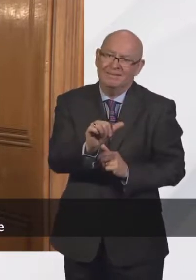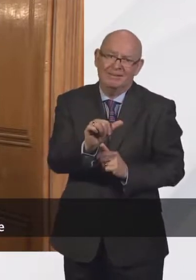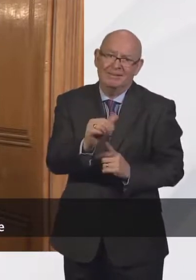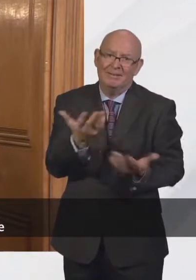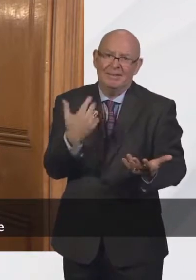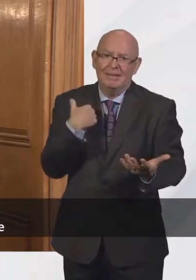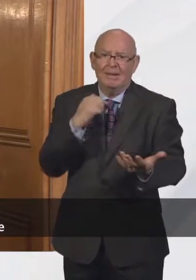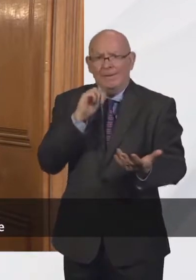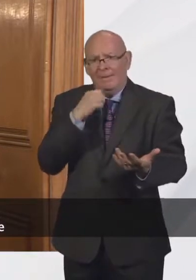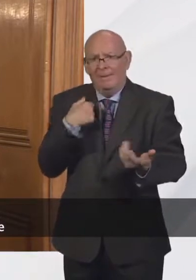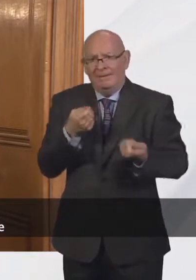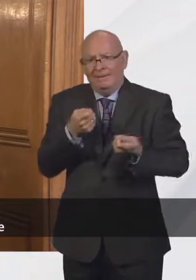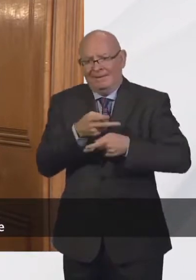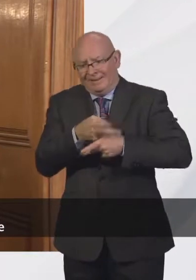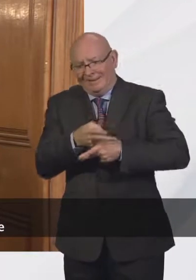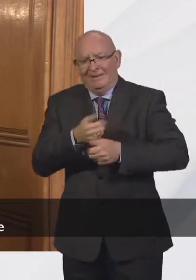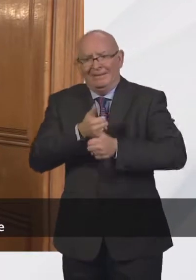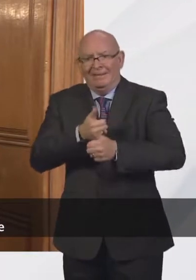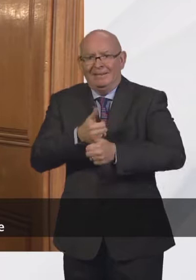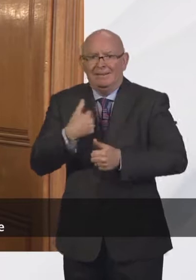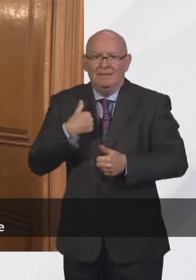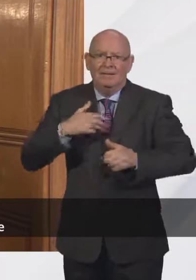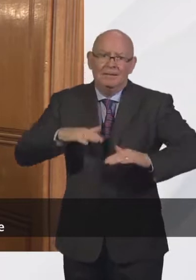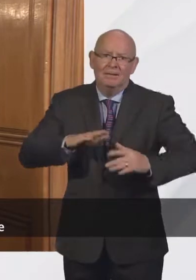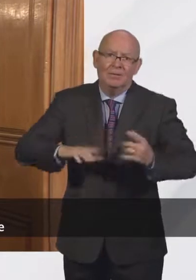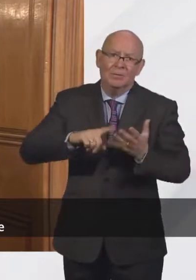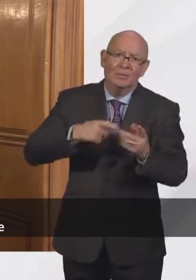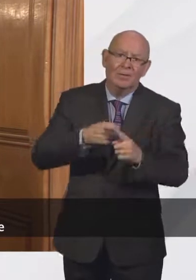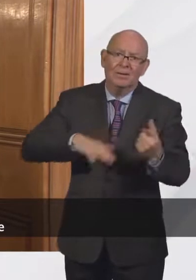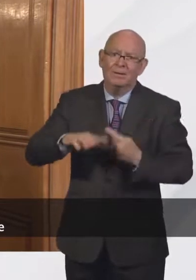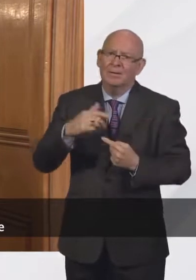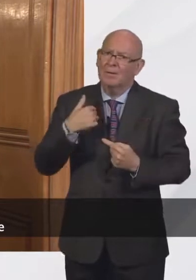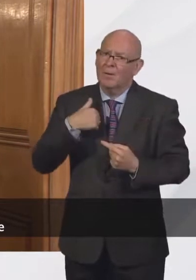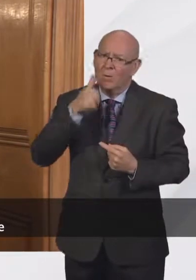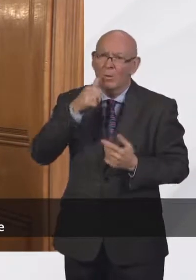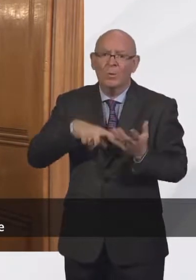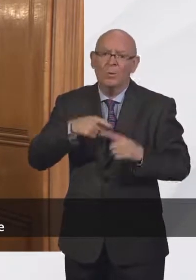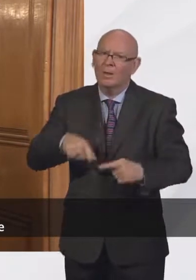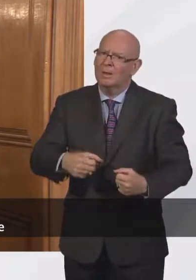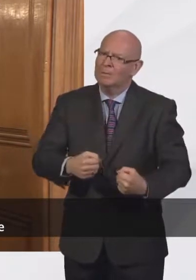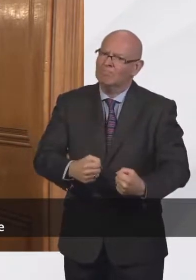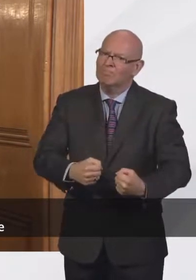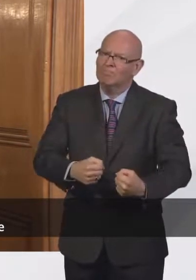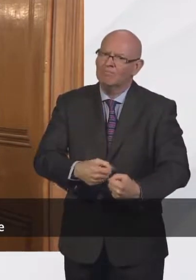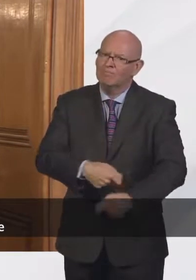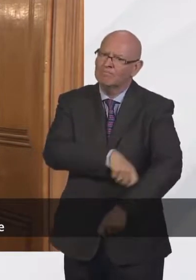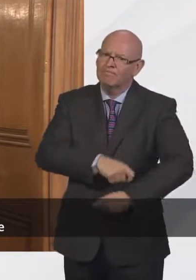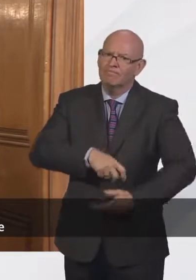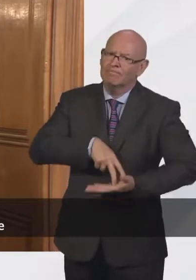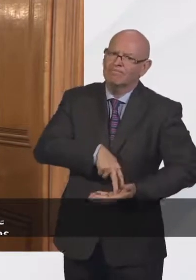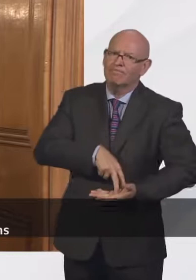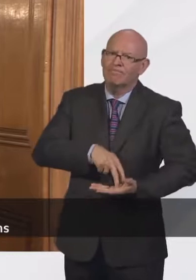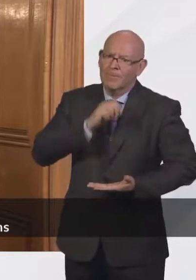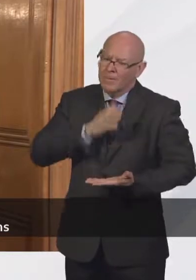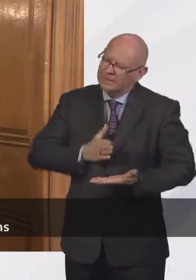this package, I believe, should be positive for business in the important sense that it combines